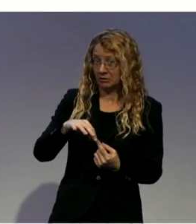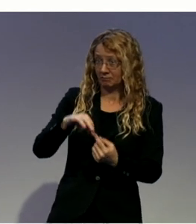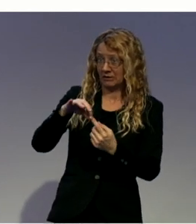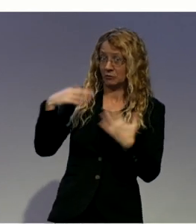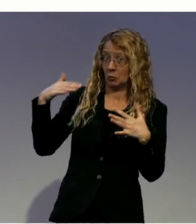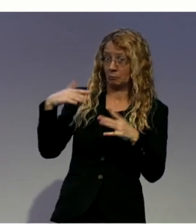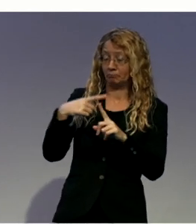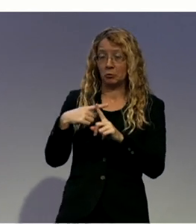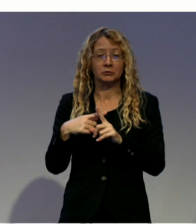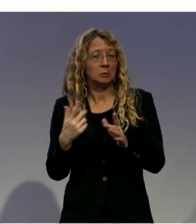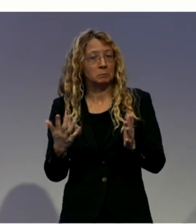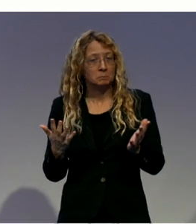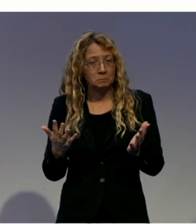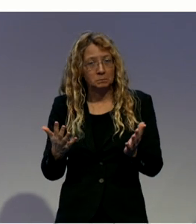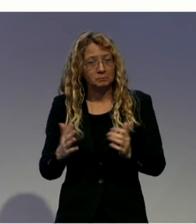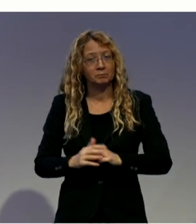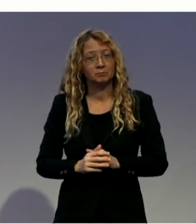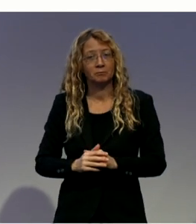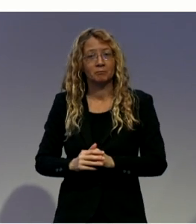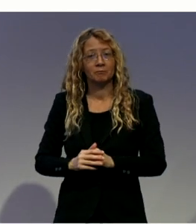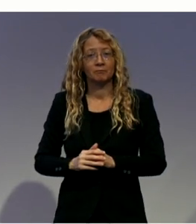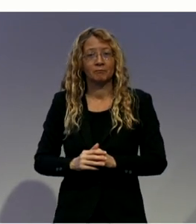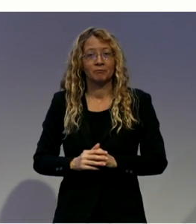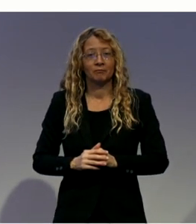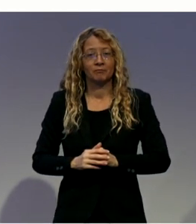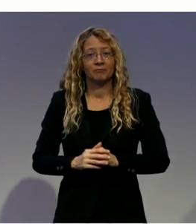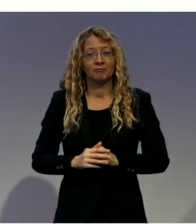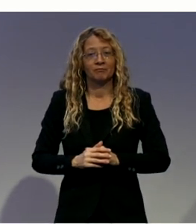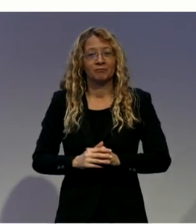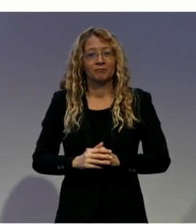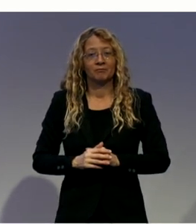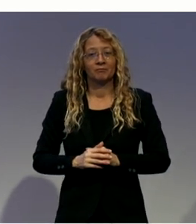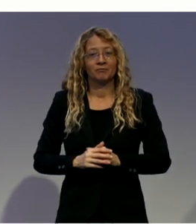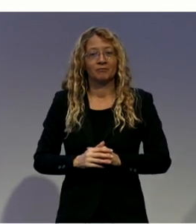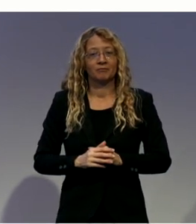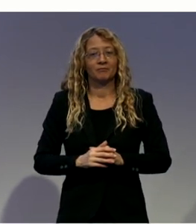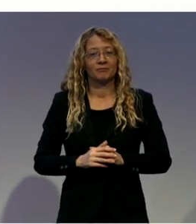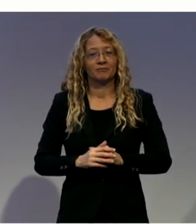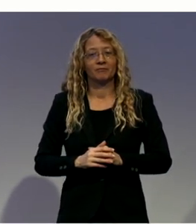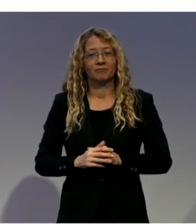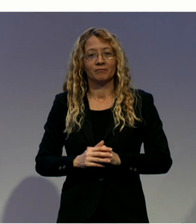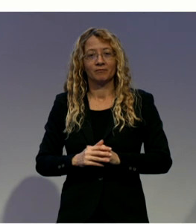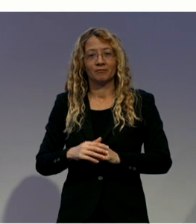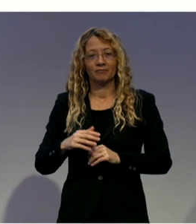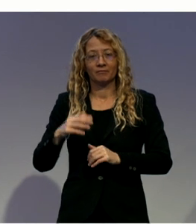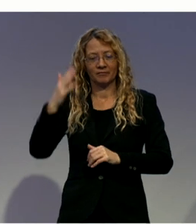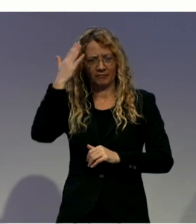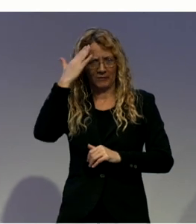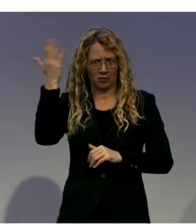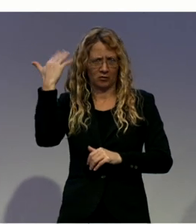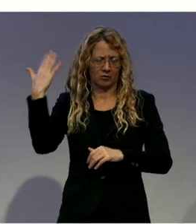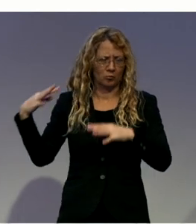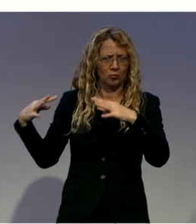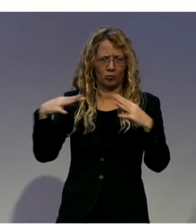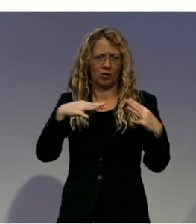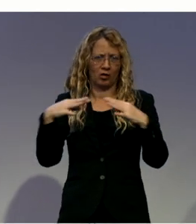within the charity institutionalization paradigm. First, there was a civil war in Lebanon in 1975, 1990. That was